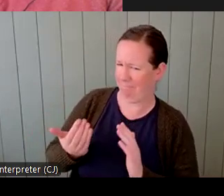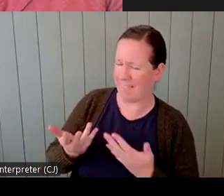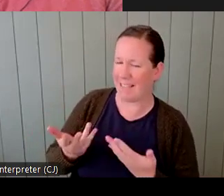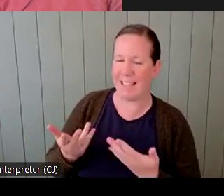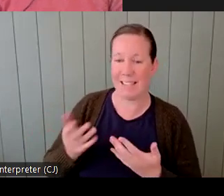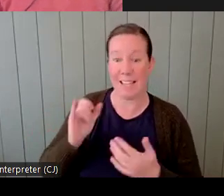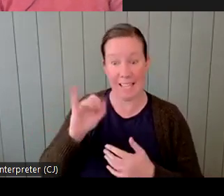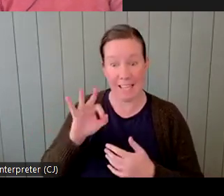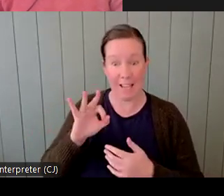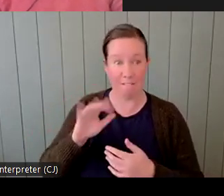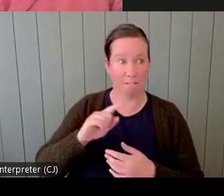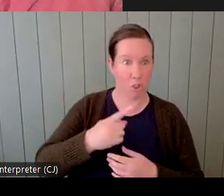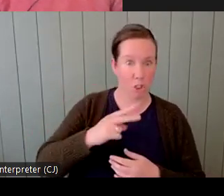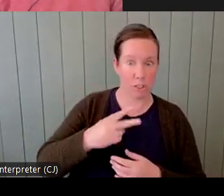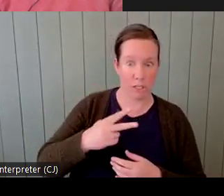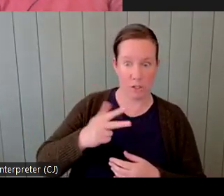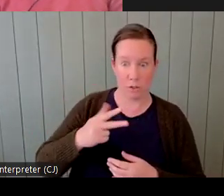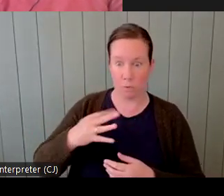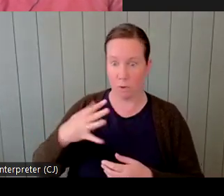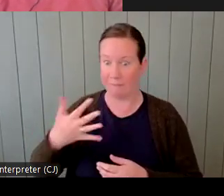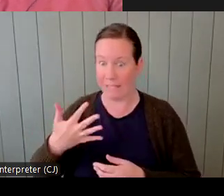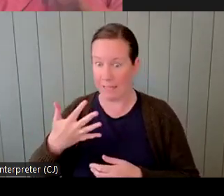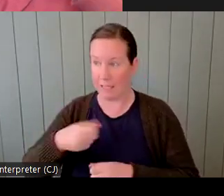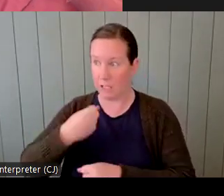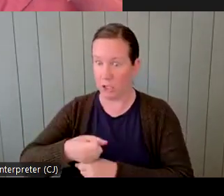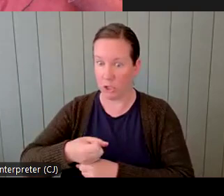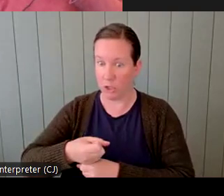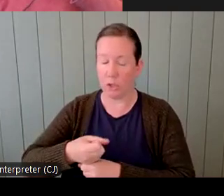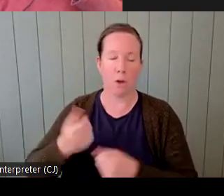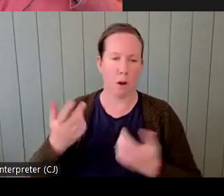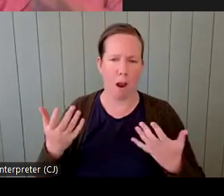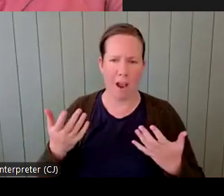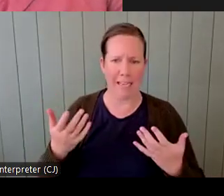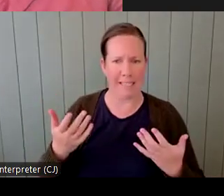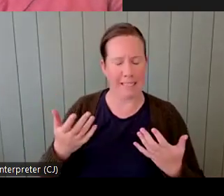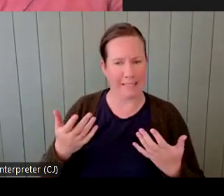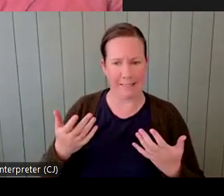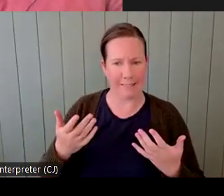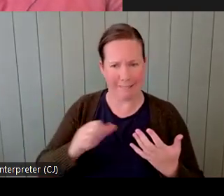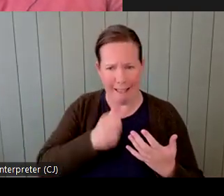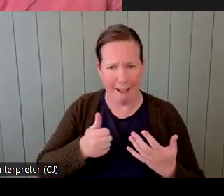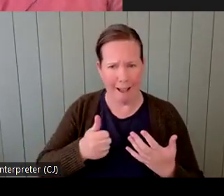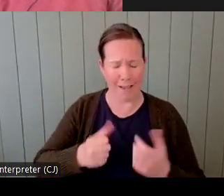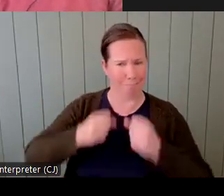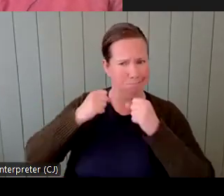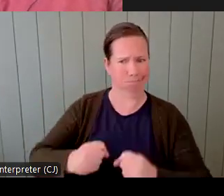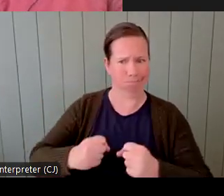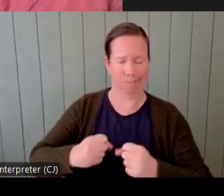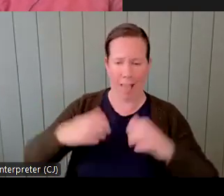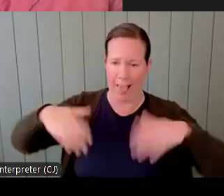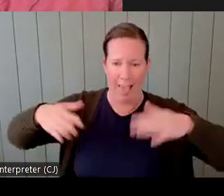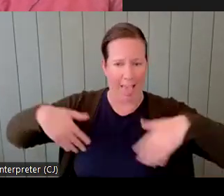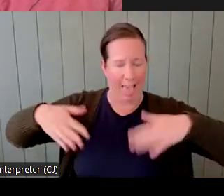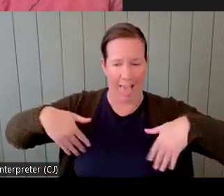Okay. And in fact, majority of the businesses fail in the first 2 years. And I believe that one of the